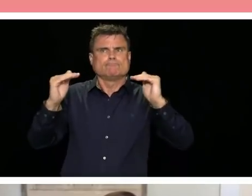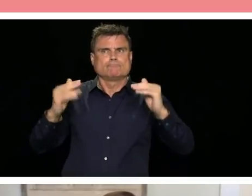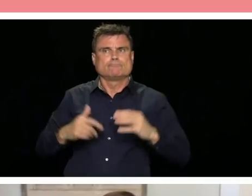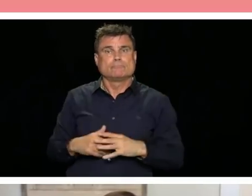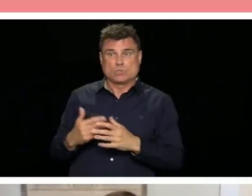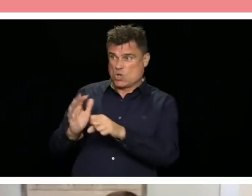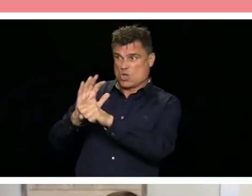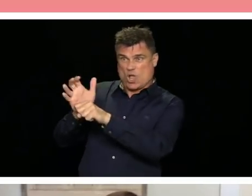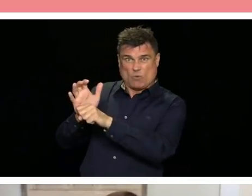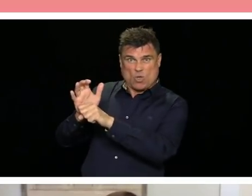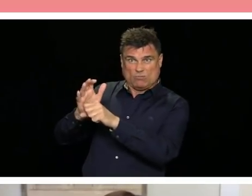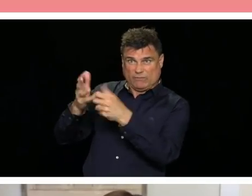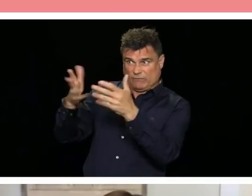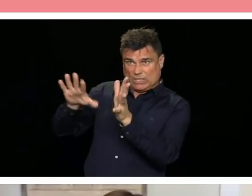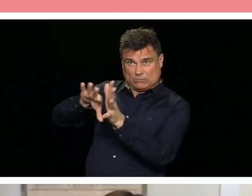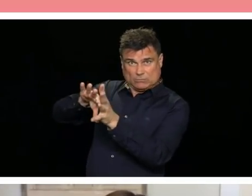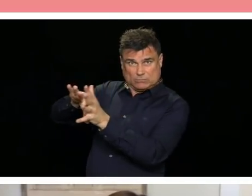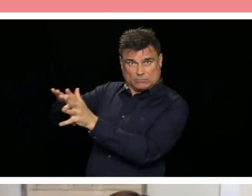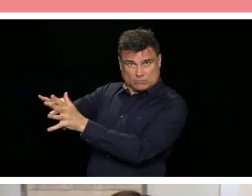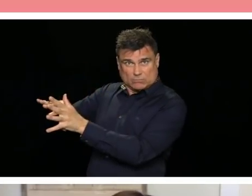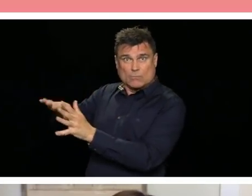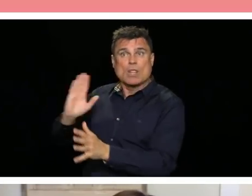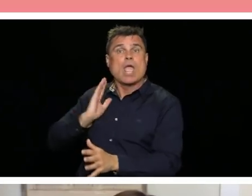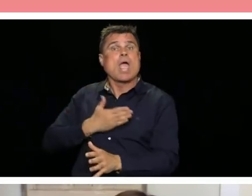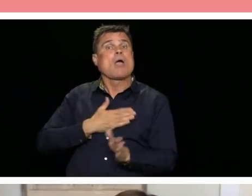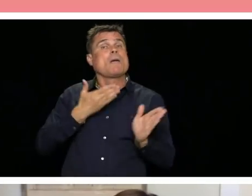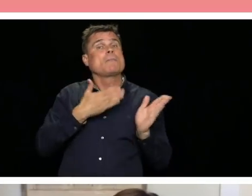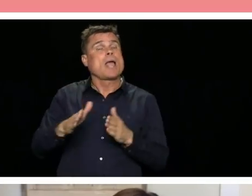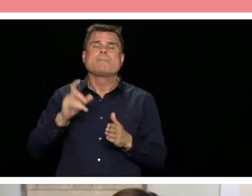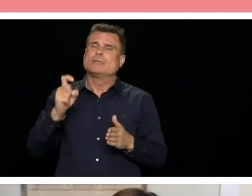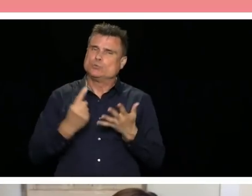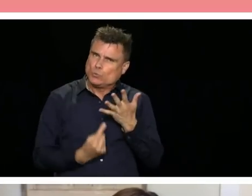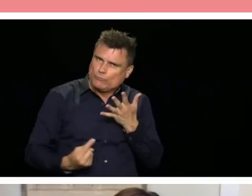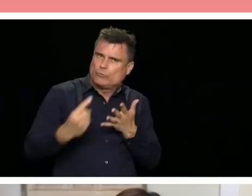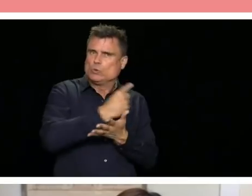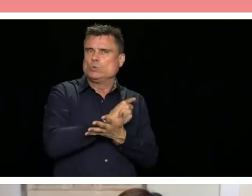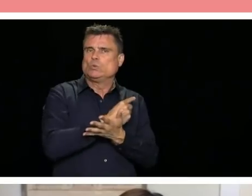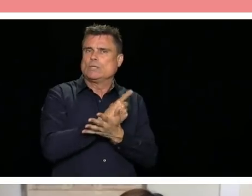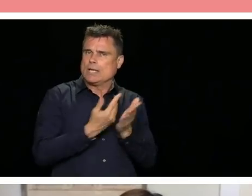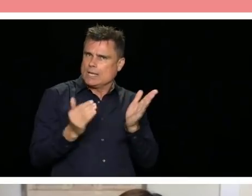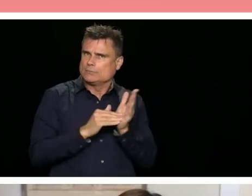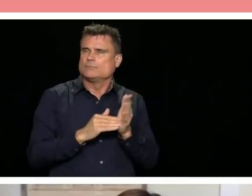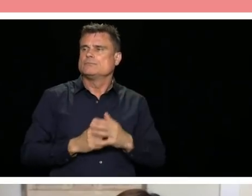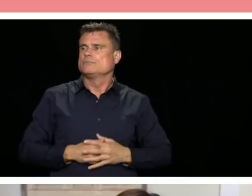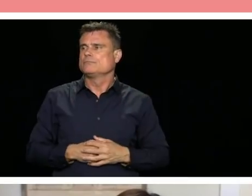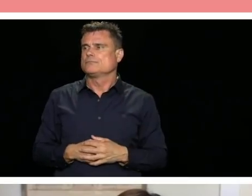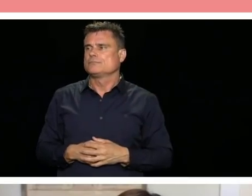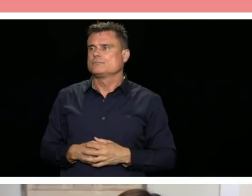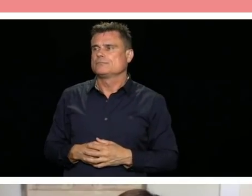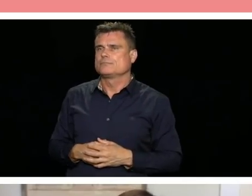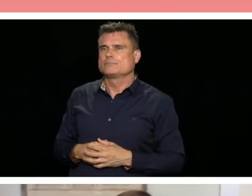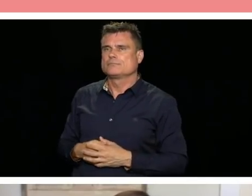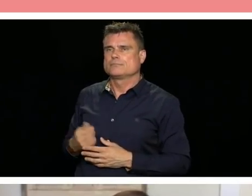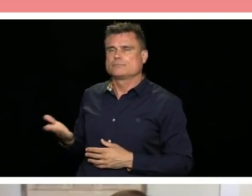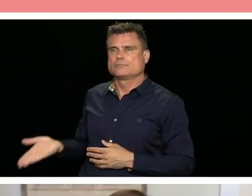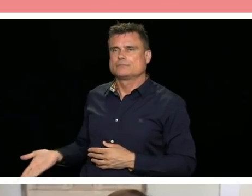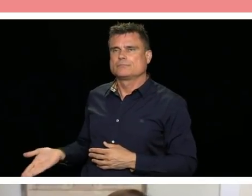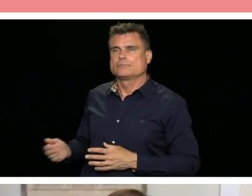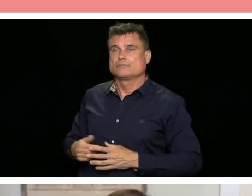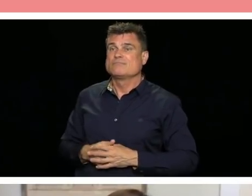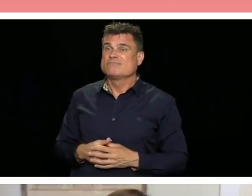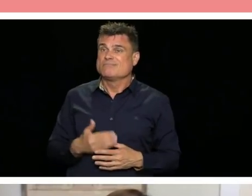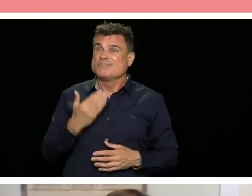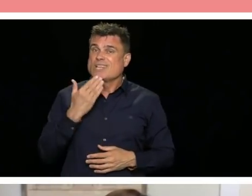was a wonderful question from Samantha that really sums up the hard work that's being done in this